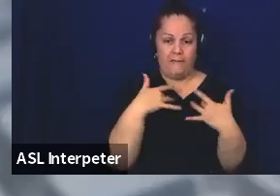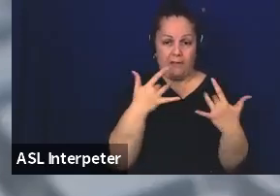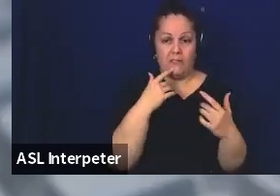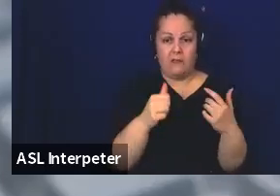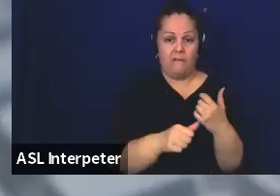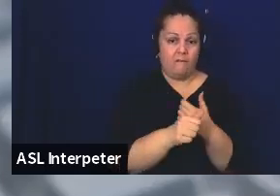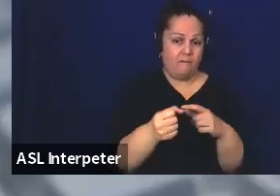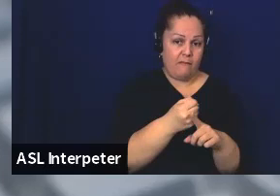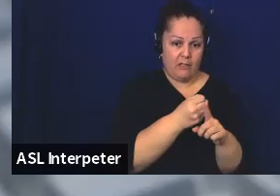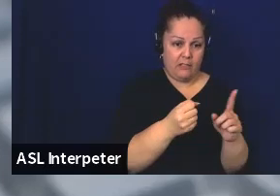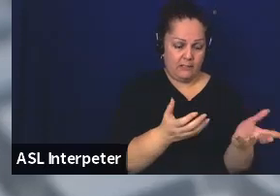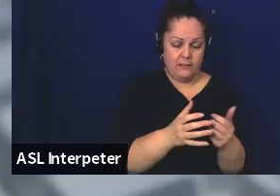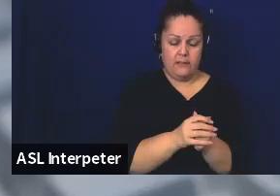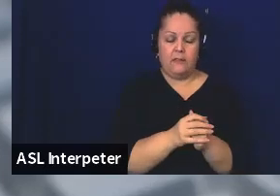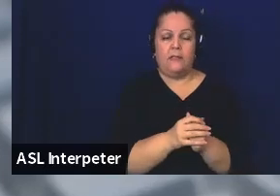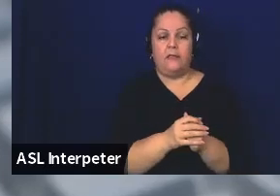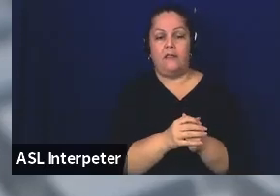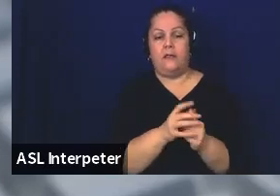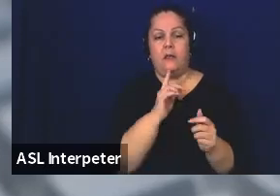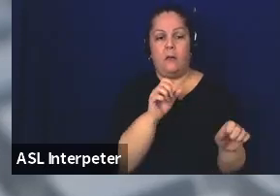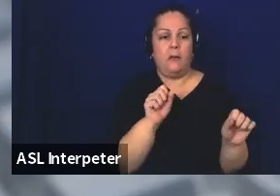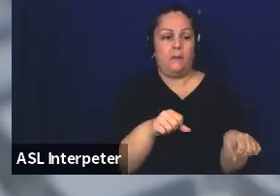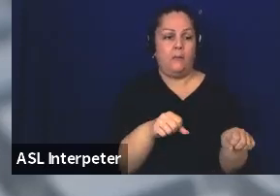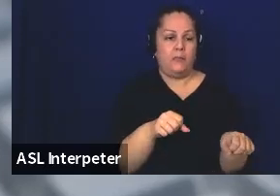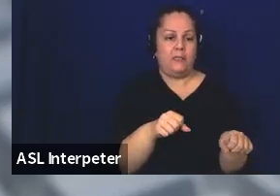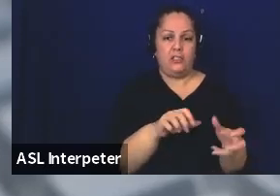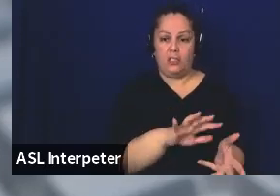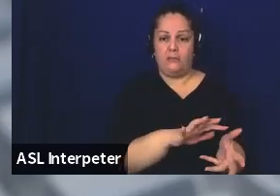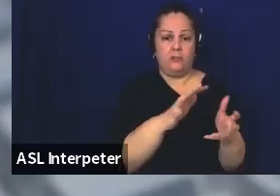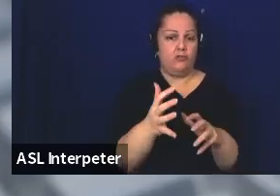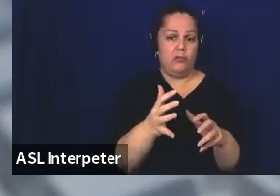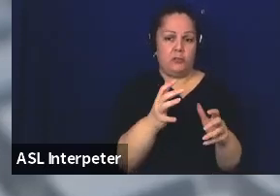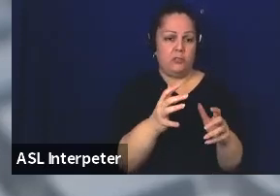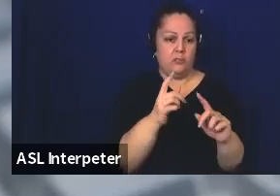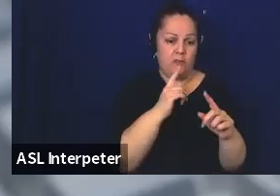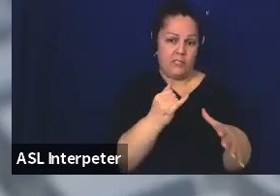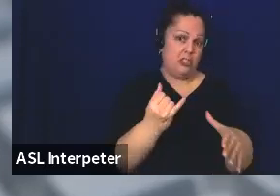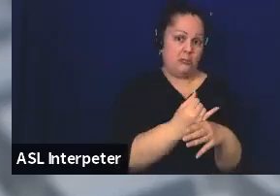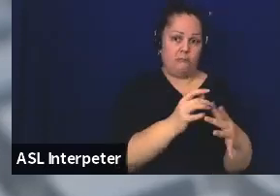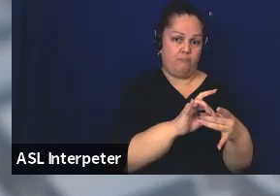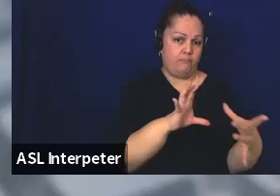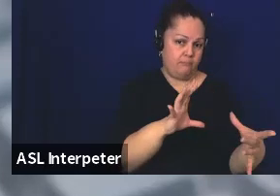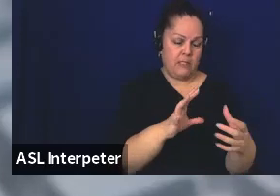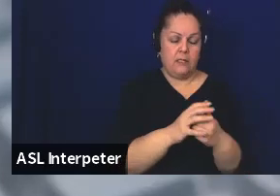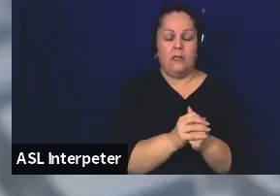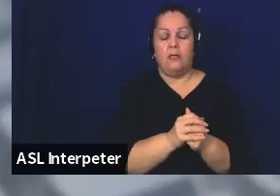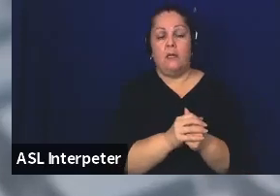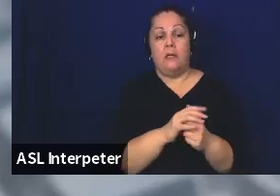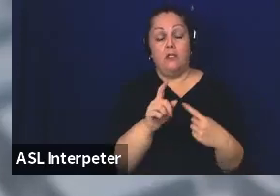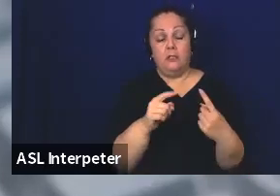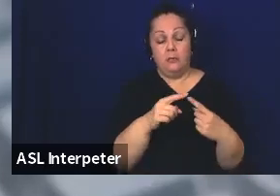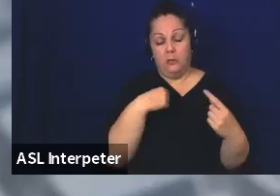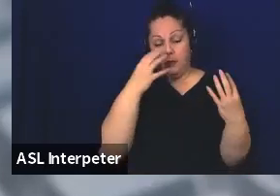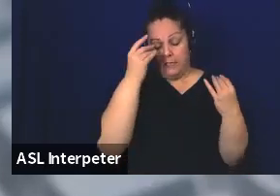violence or potential disruption of conversations and things like that. So when we are